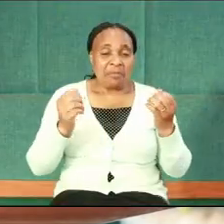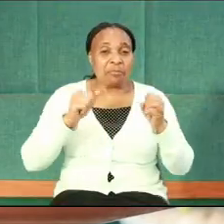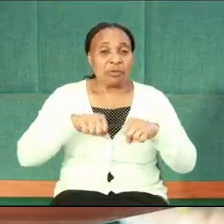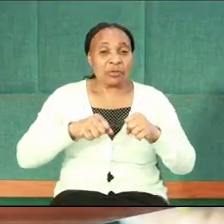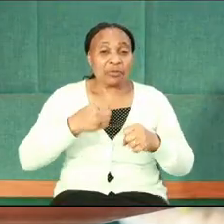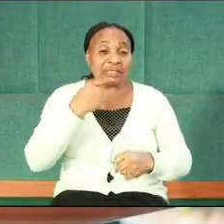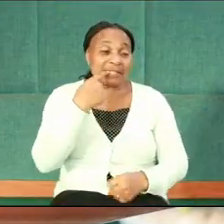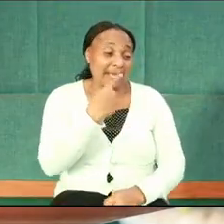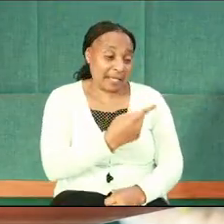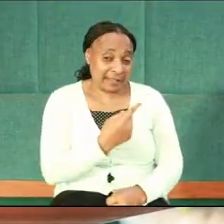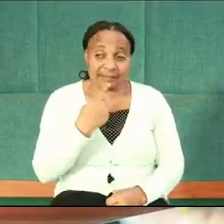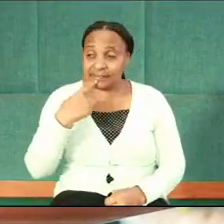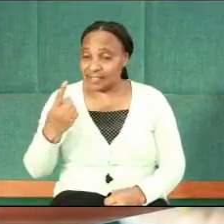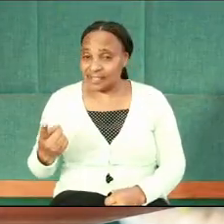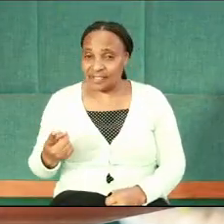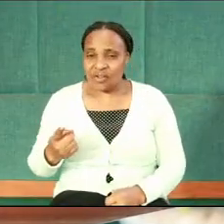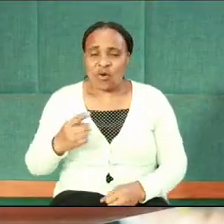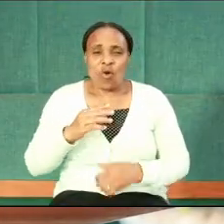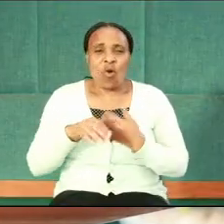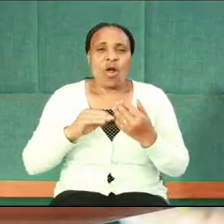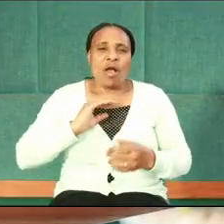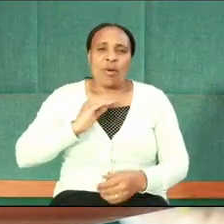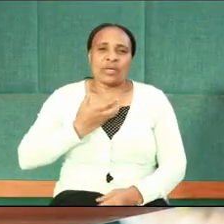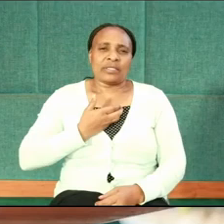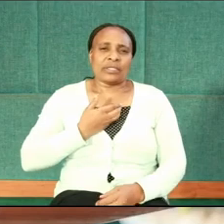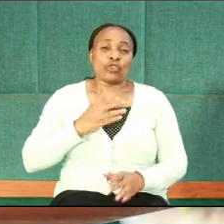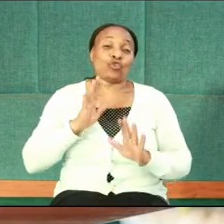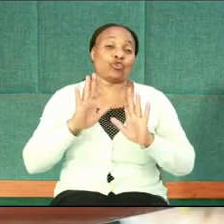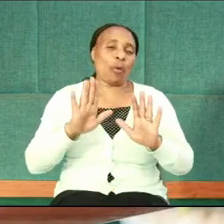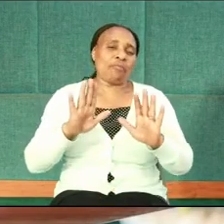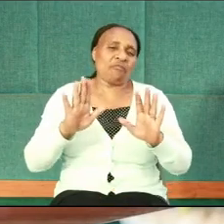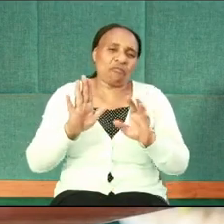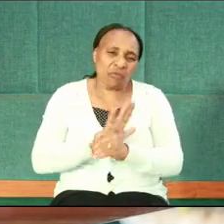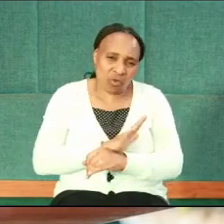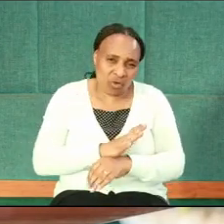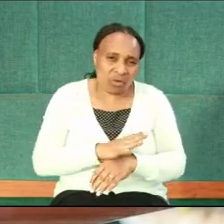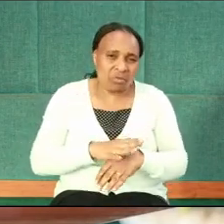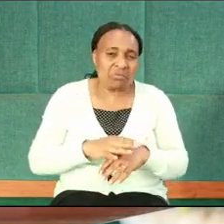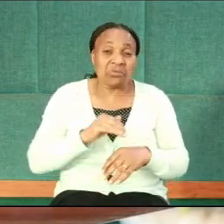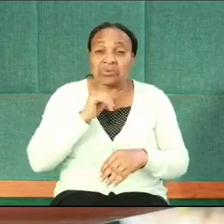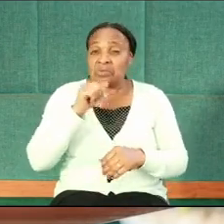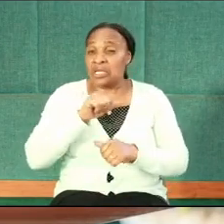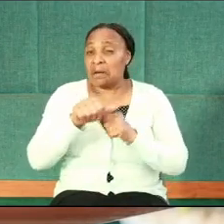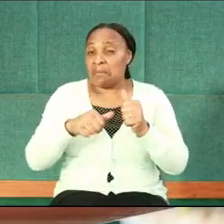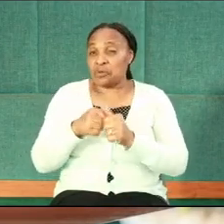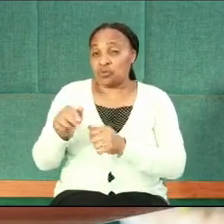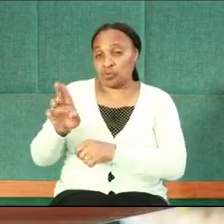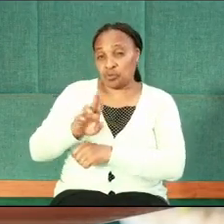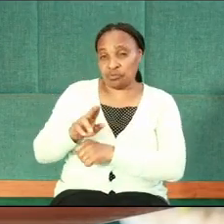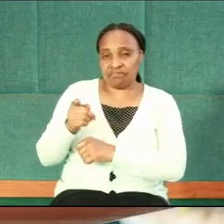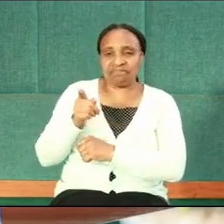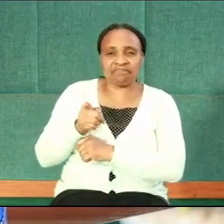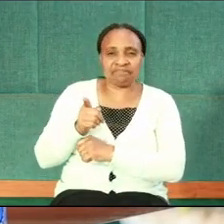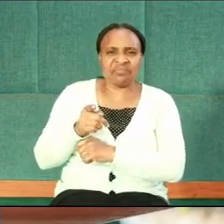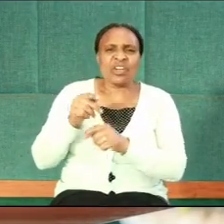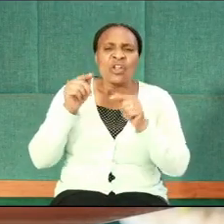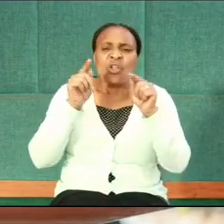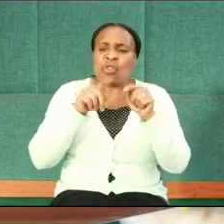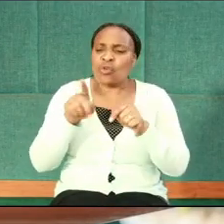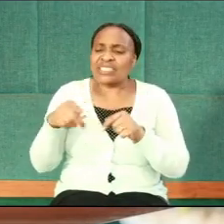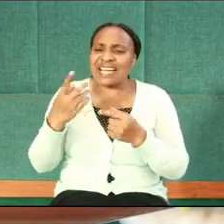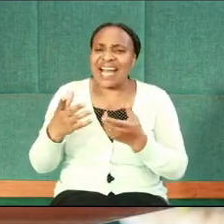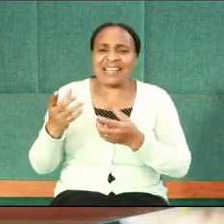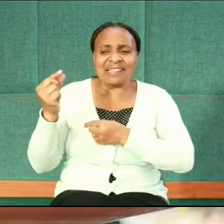always tell them it is all or nothing. You either stop completely, not about reducing. Those are